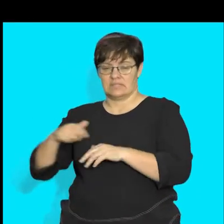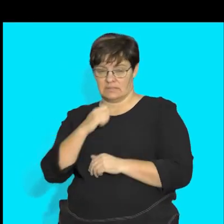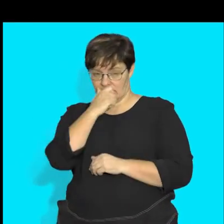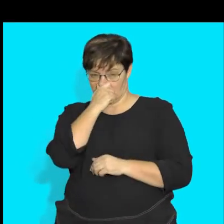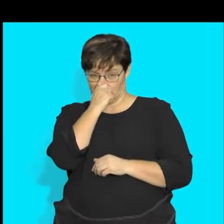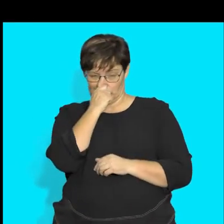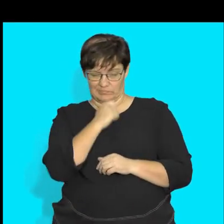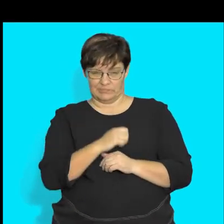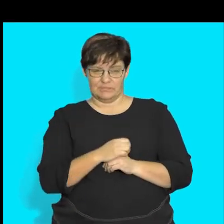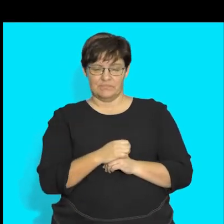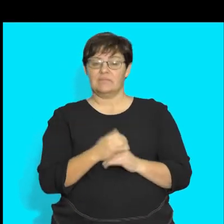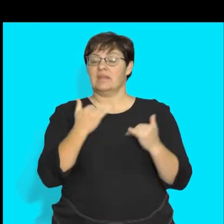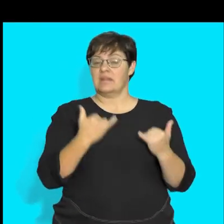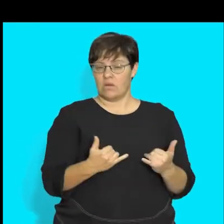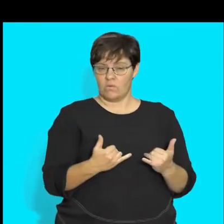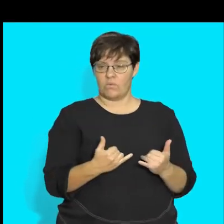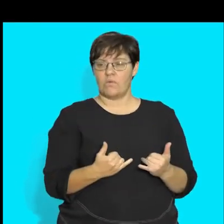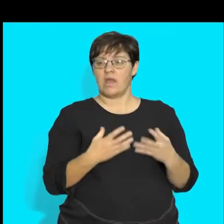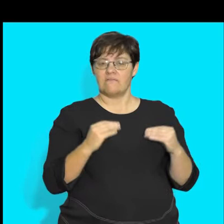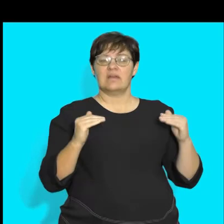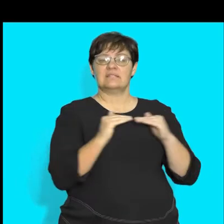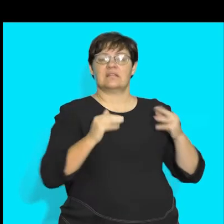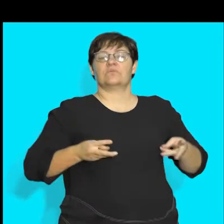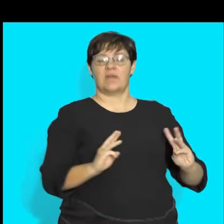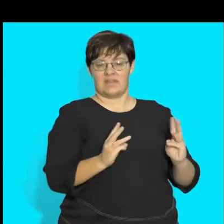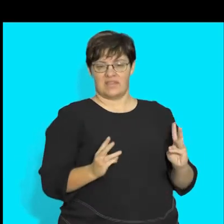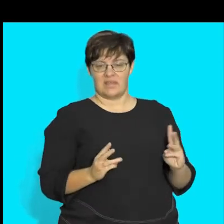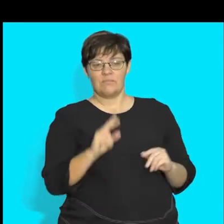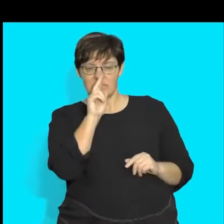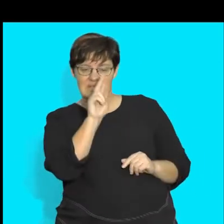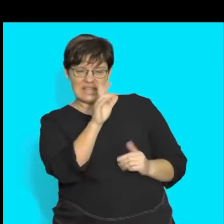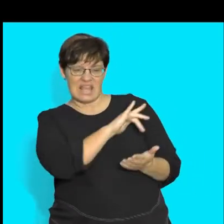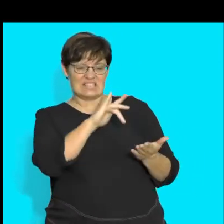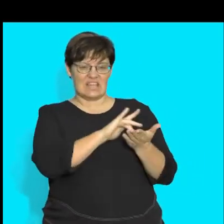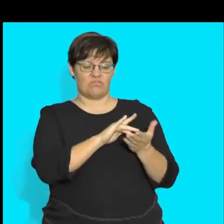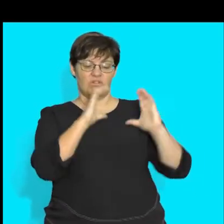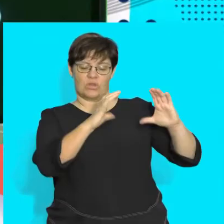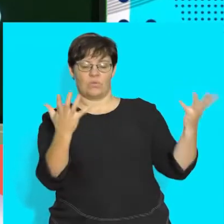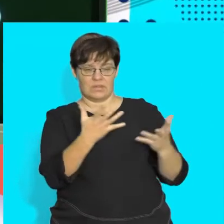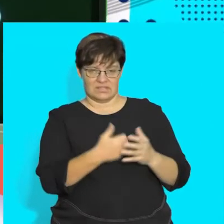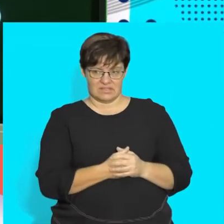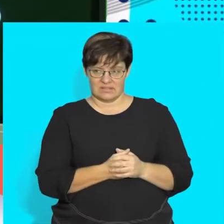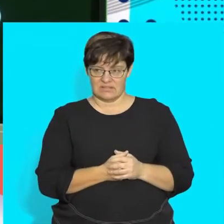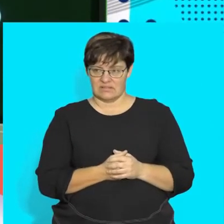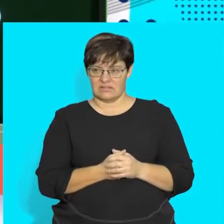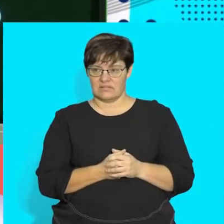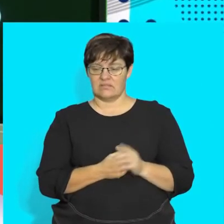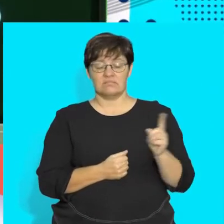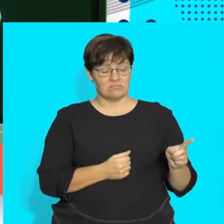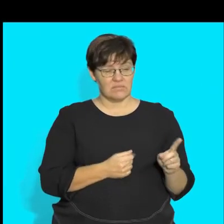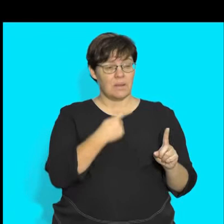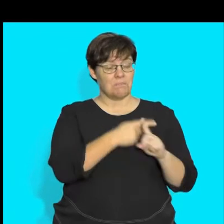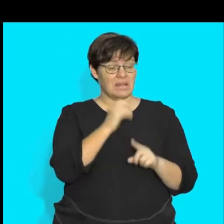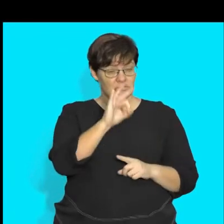to 17. And this is great, because now I've got it in standard form and I can see what the center of the circle is.